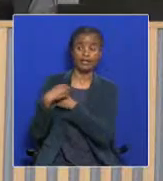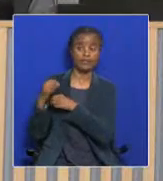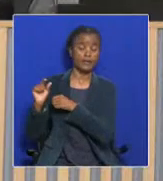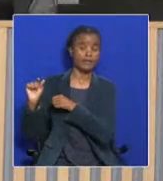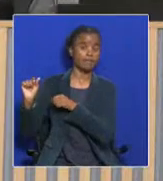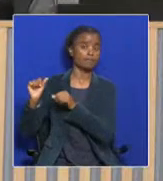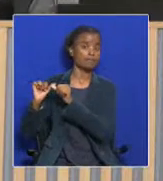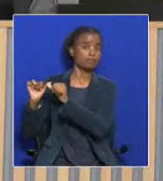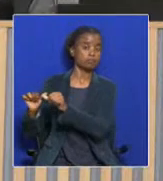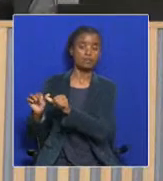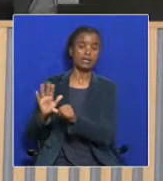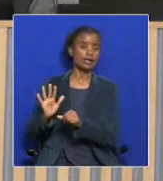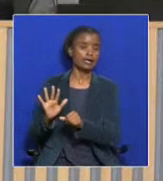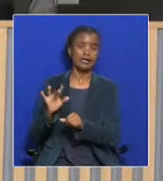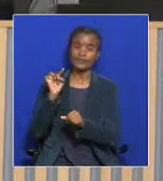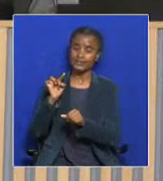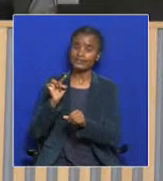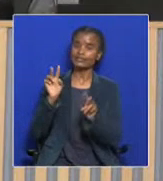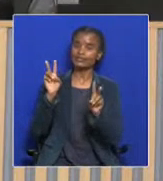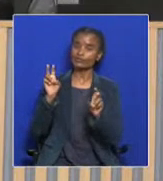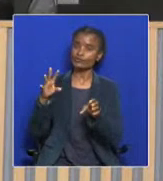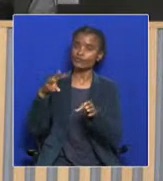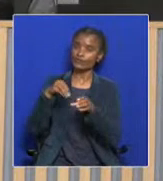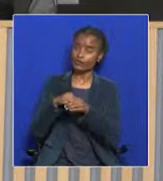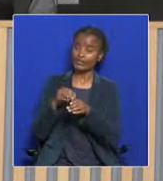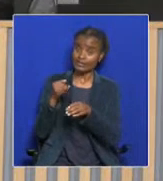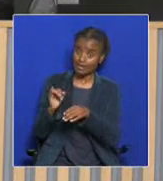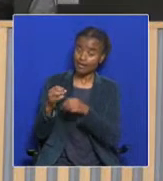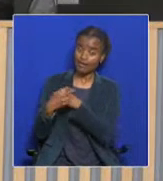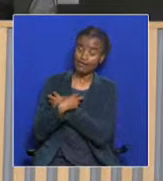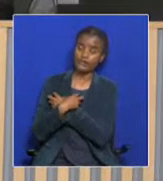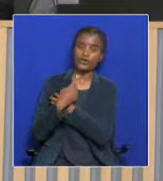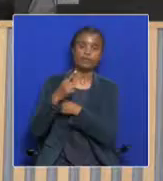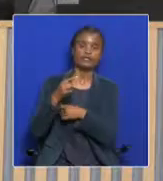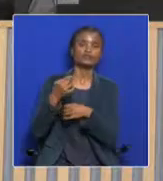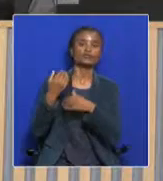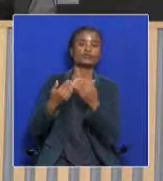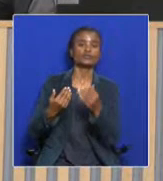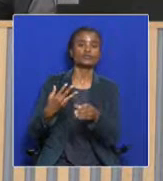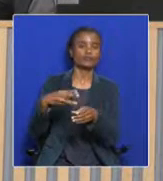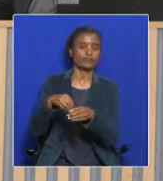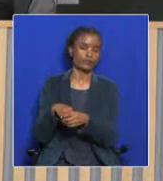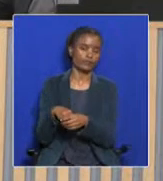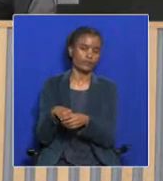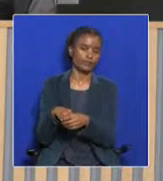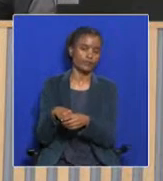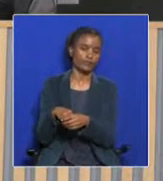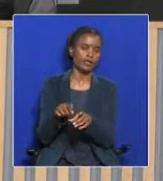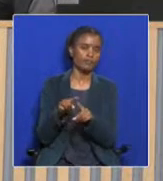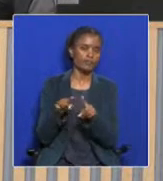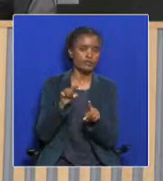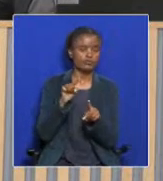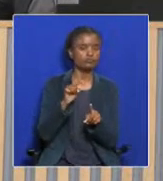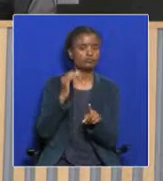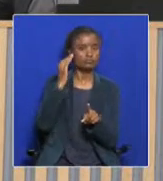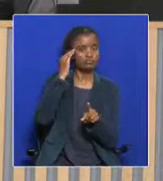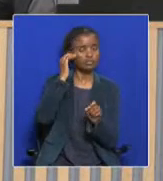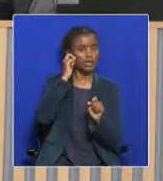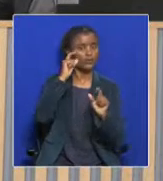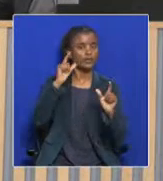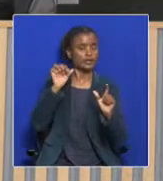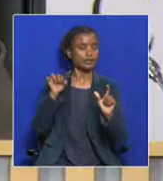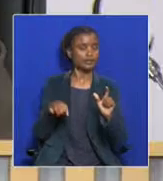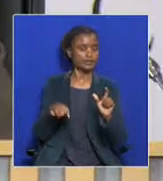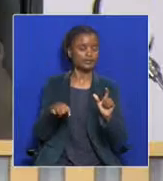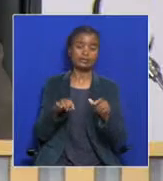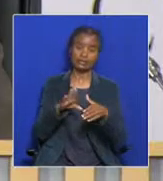on leave. You continued to be involved. You say you're conscientious because you're conscientious. Say, well, that's your reason for doing